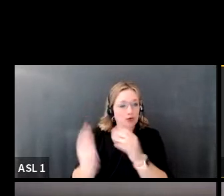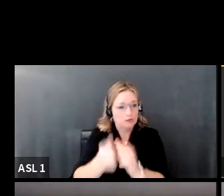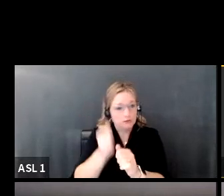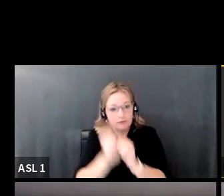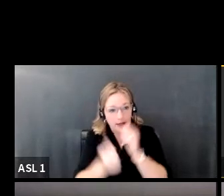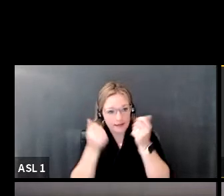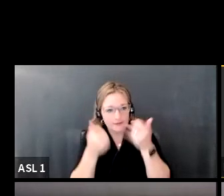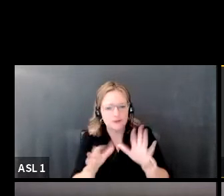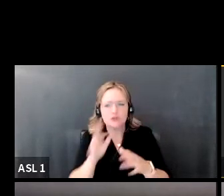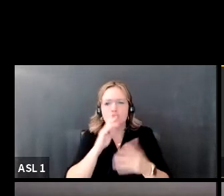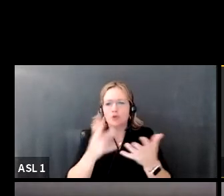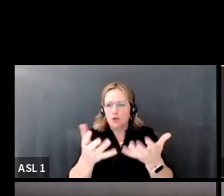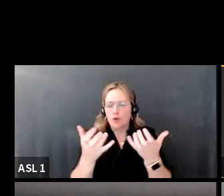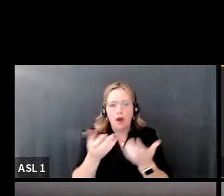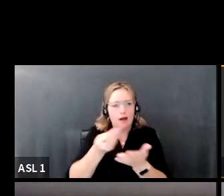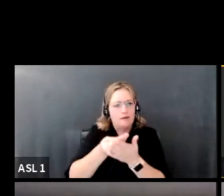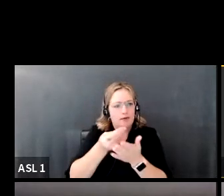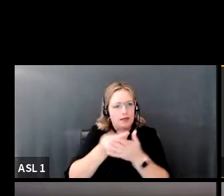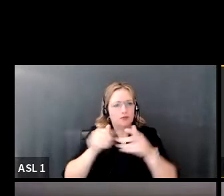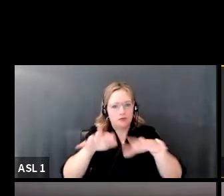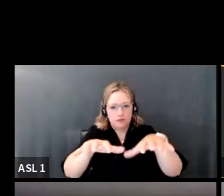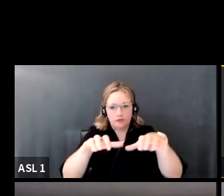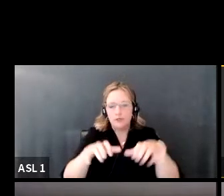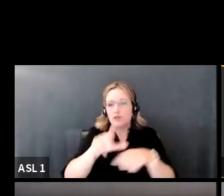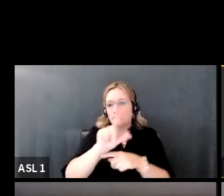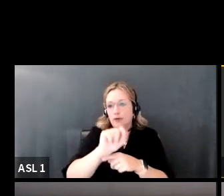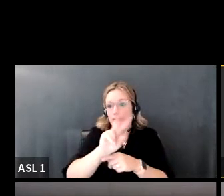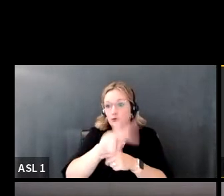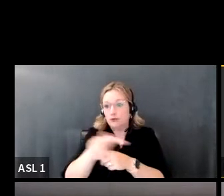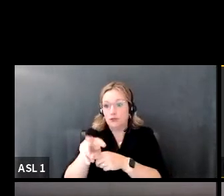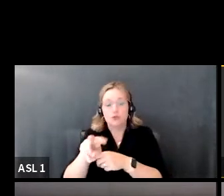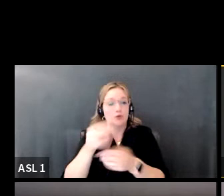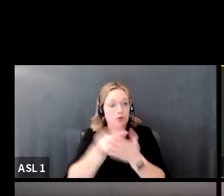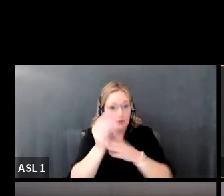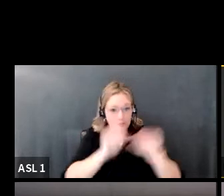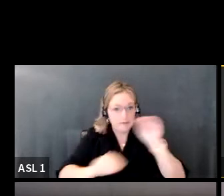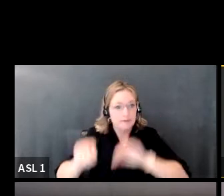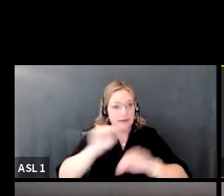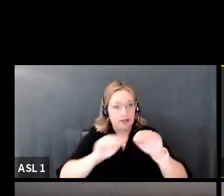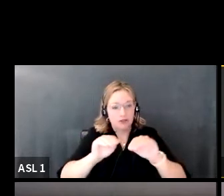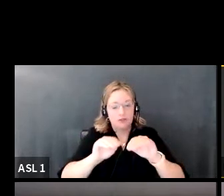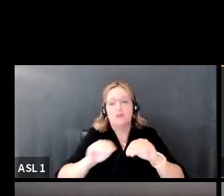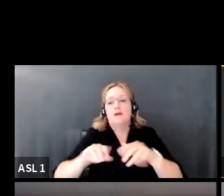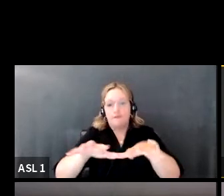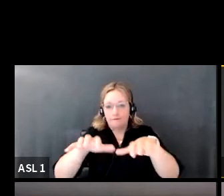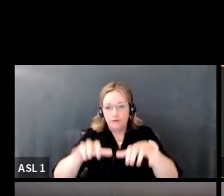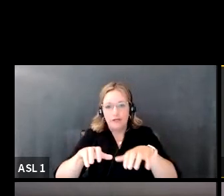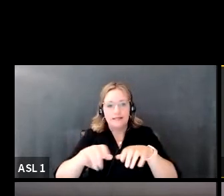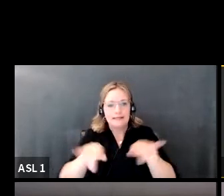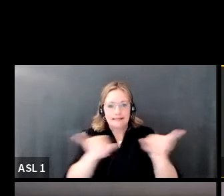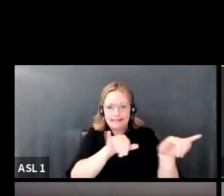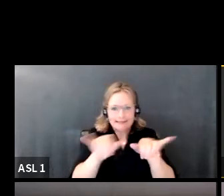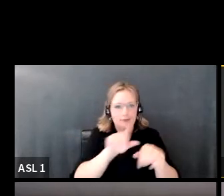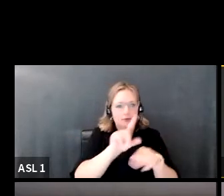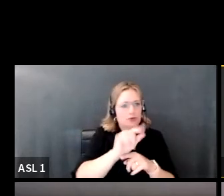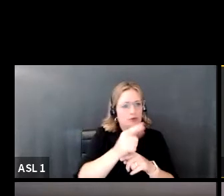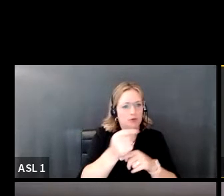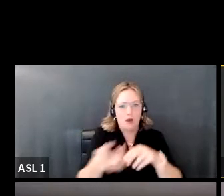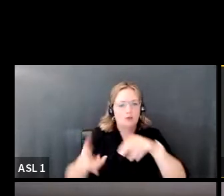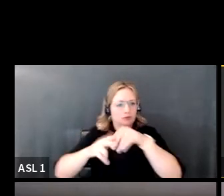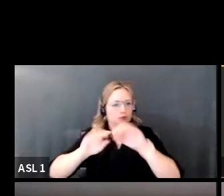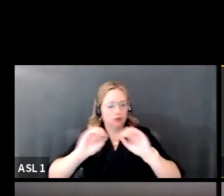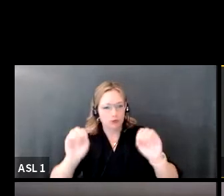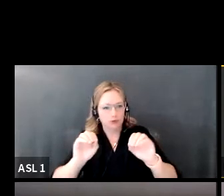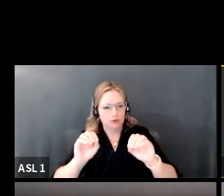opportunities to freeze or reduce the 2022 budget at 2021 levels last week the service tabled the